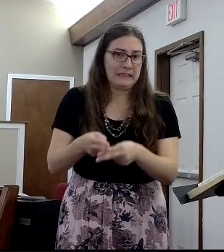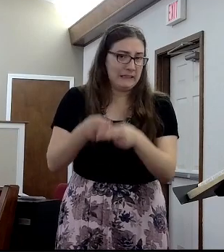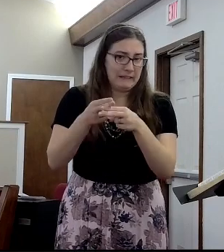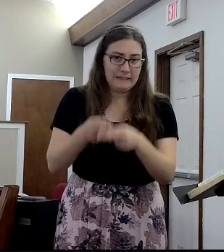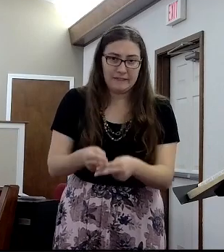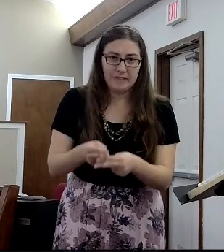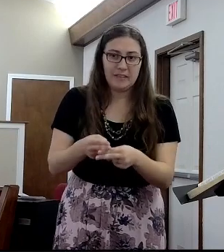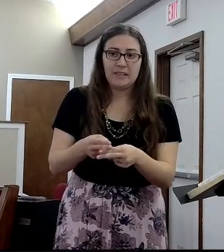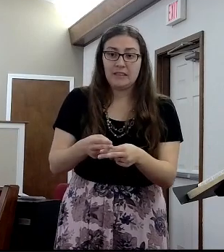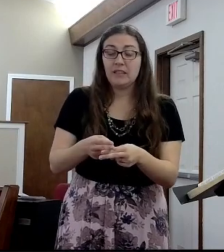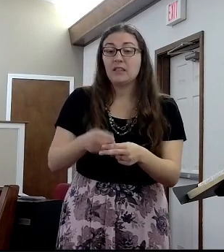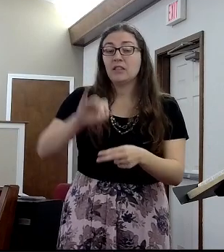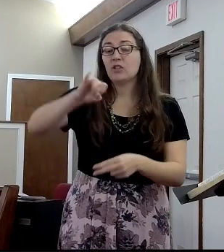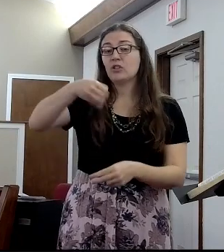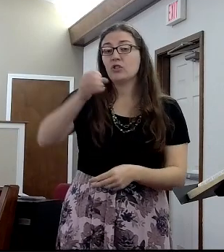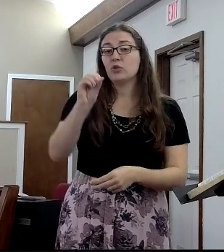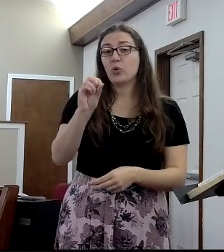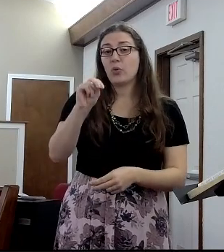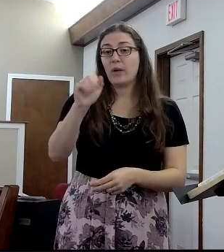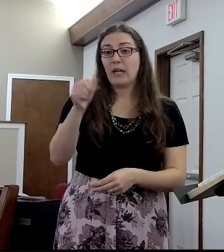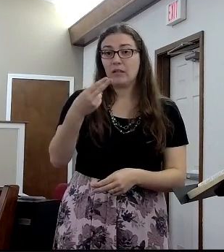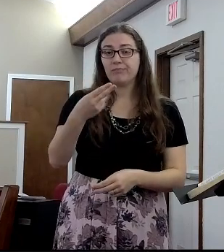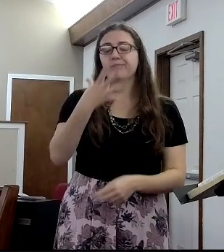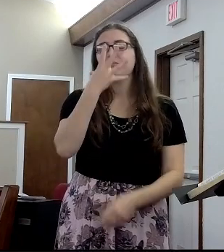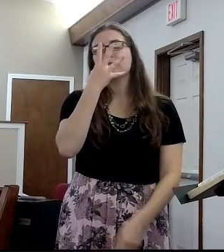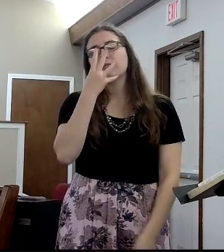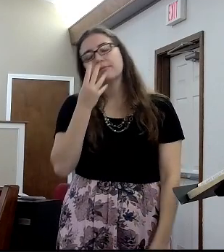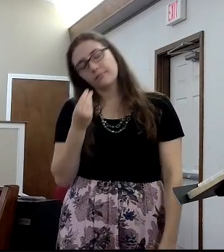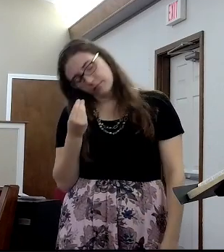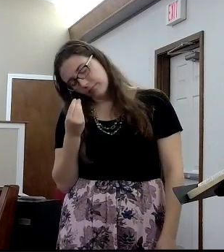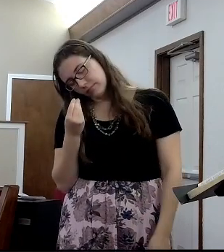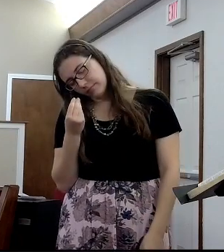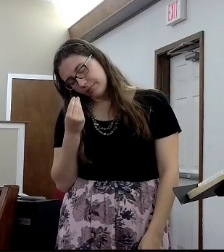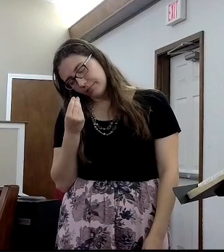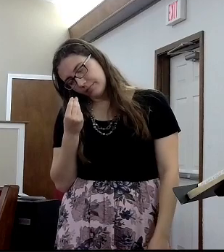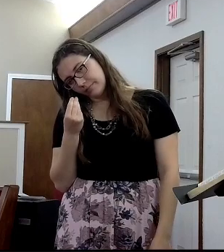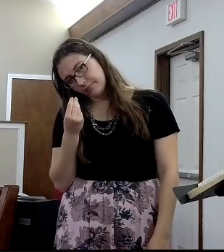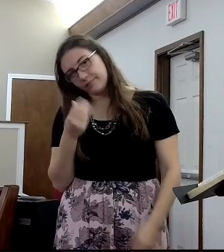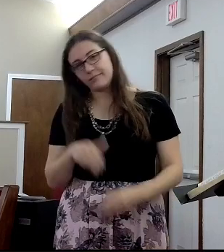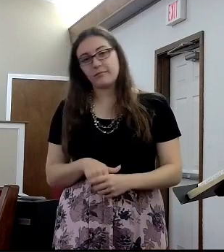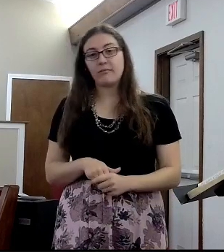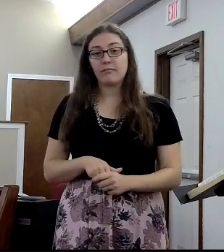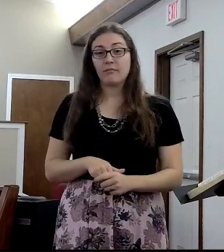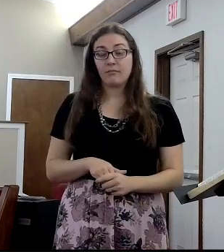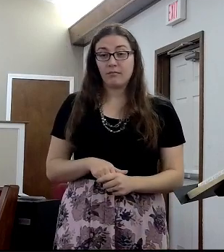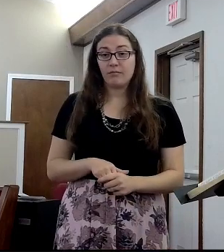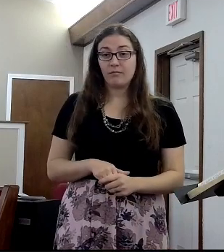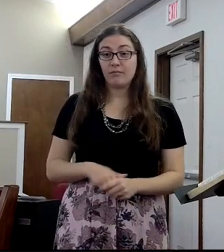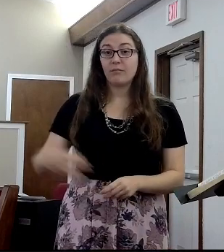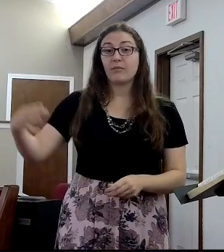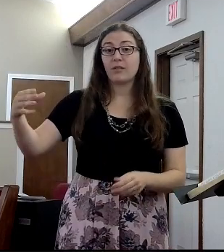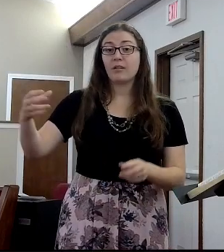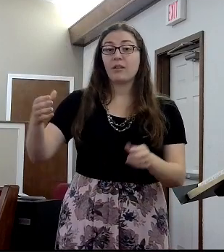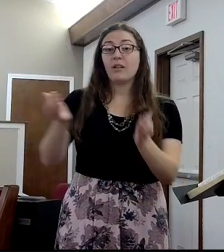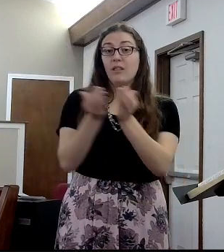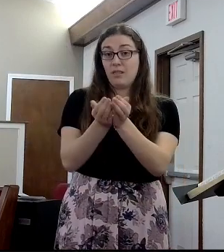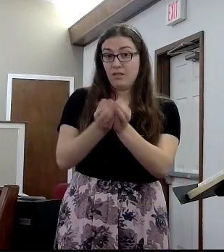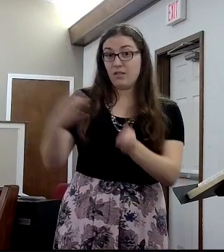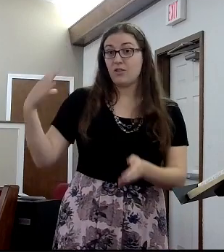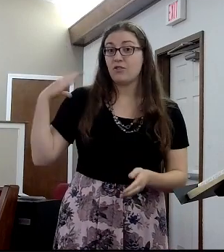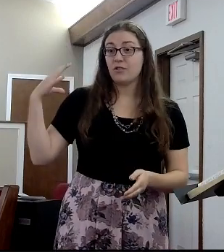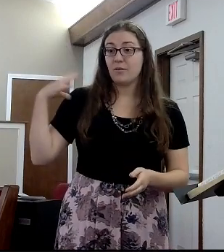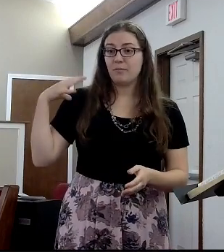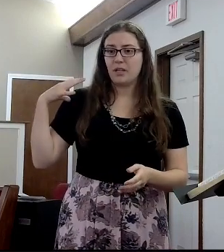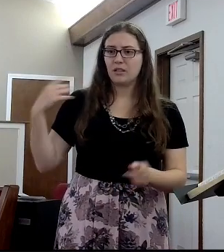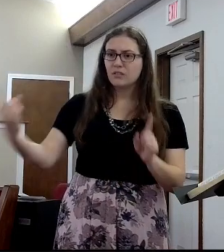of them. But Jonah was gone down into the sides of the ship, and he lay and was fast asleep. So the